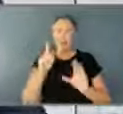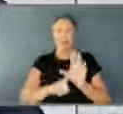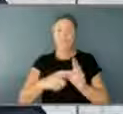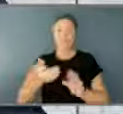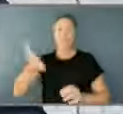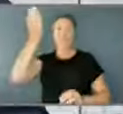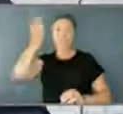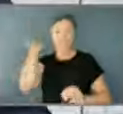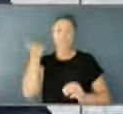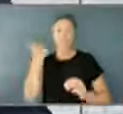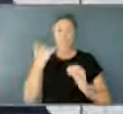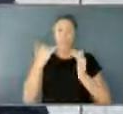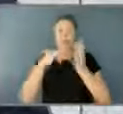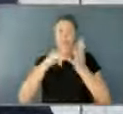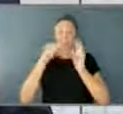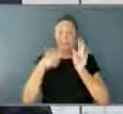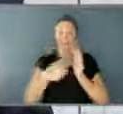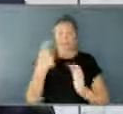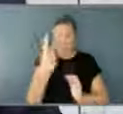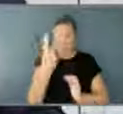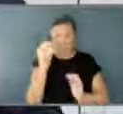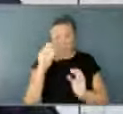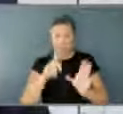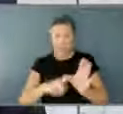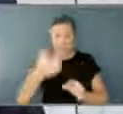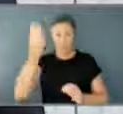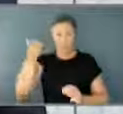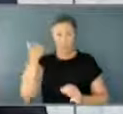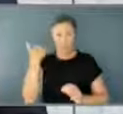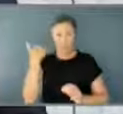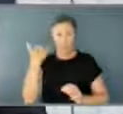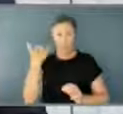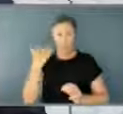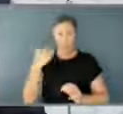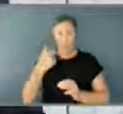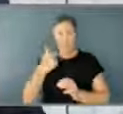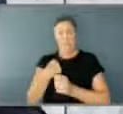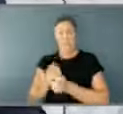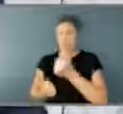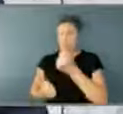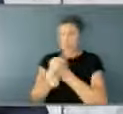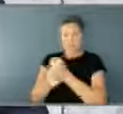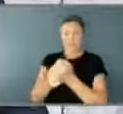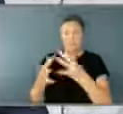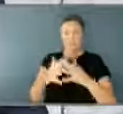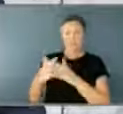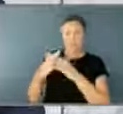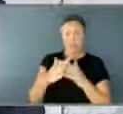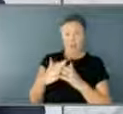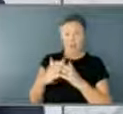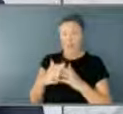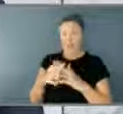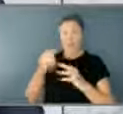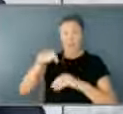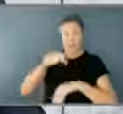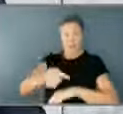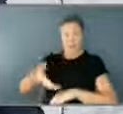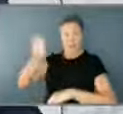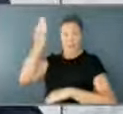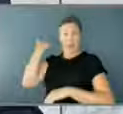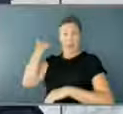United States then, as we always have and always will, spoke of the fact that Australia looks to the